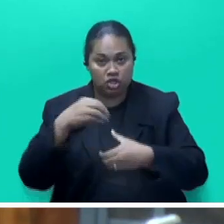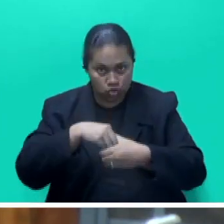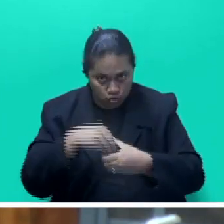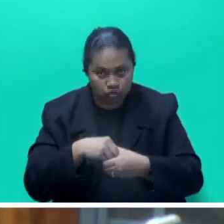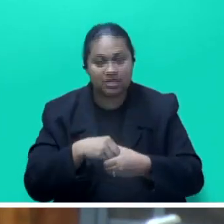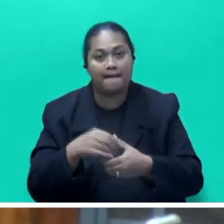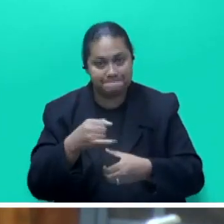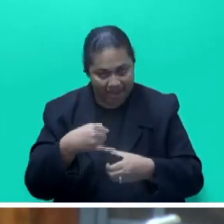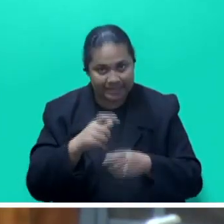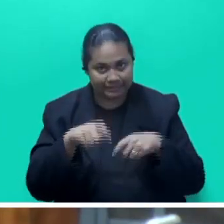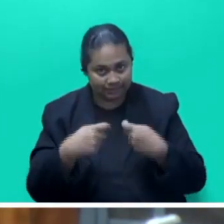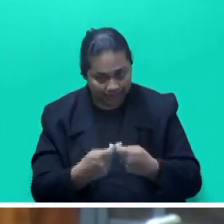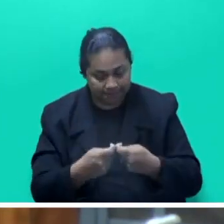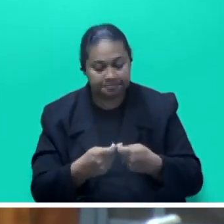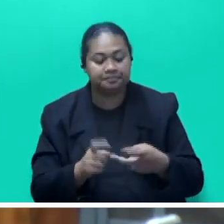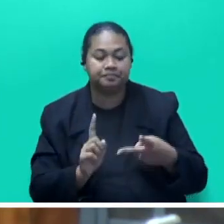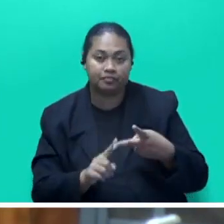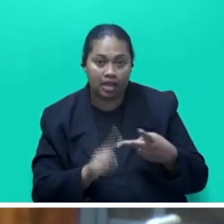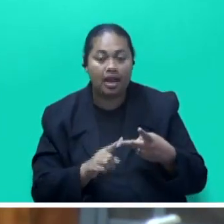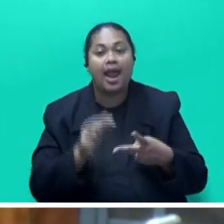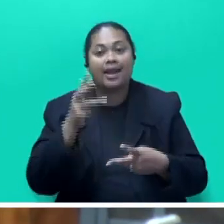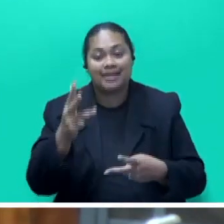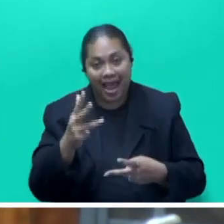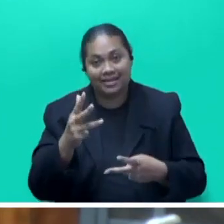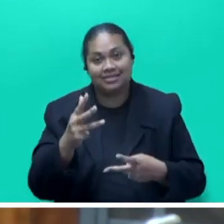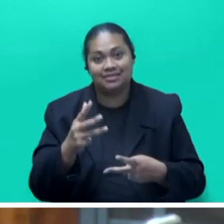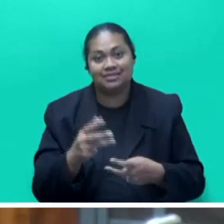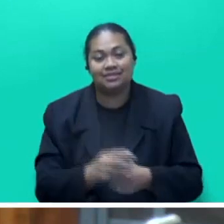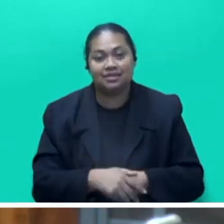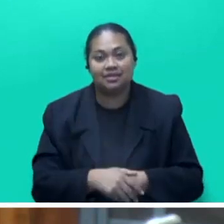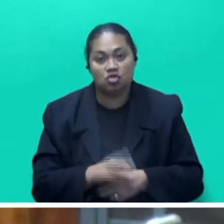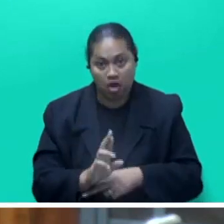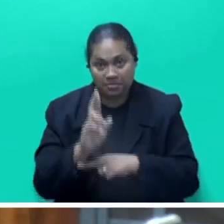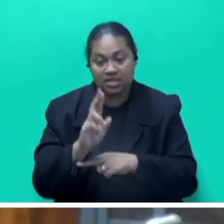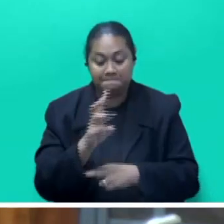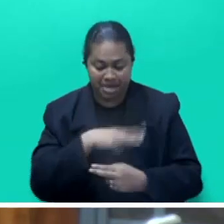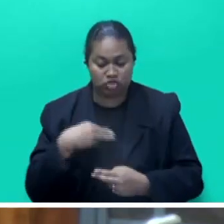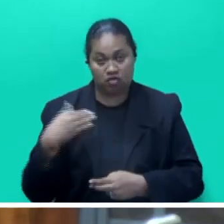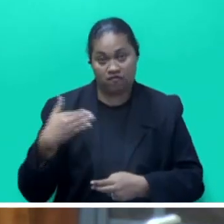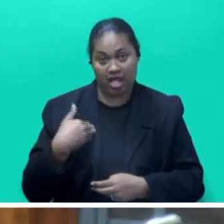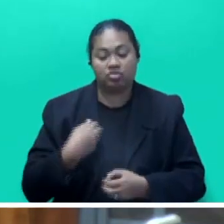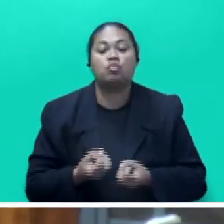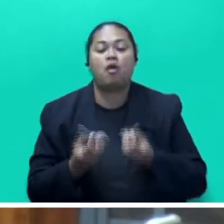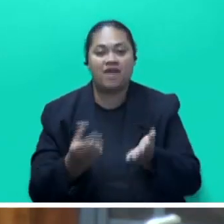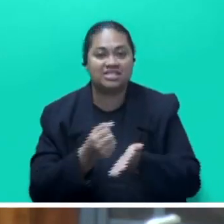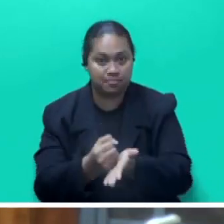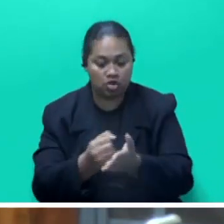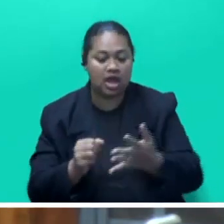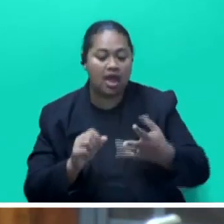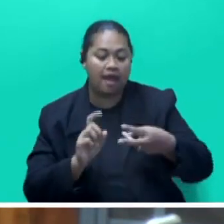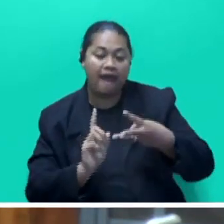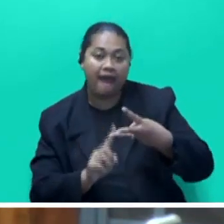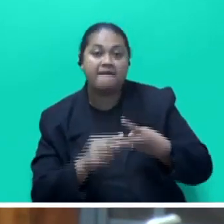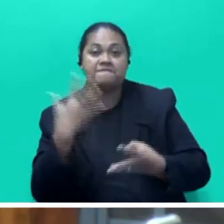9 Fiji Emergency Medical Assistance Team, FEMAT, by the Ministry of Health for surge support to hospitals, 5 Fiji